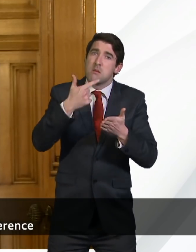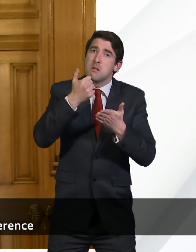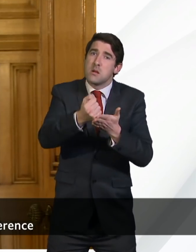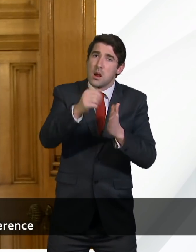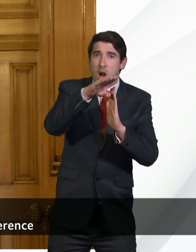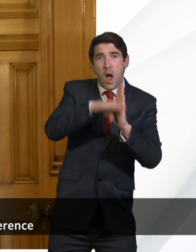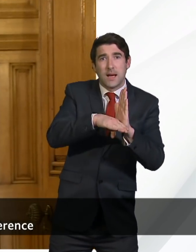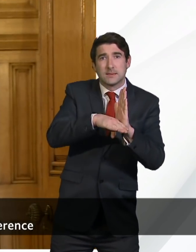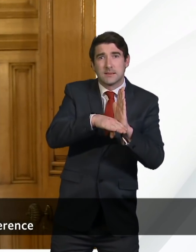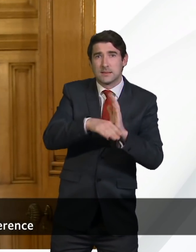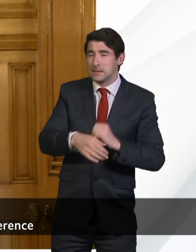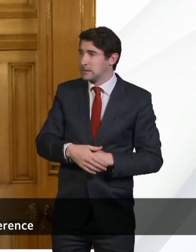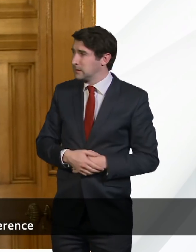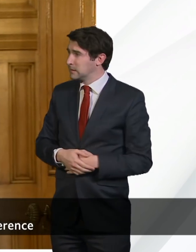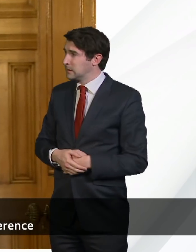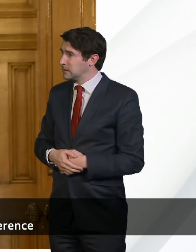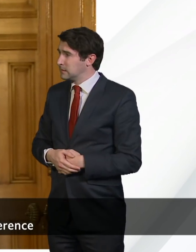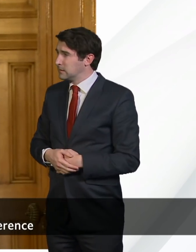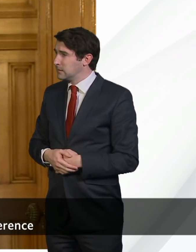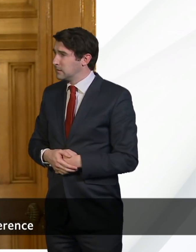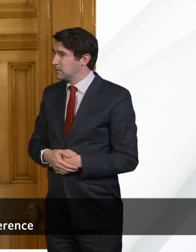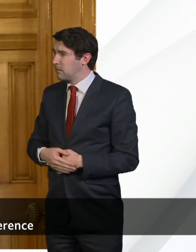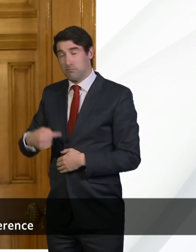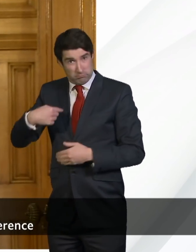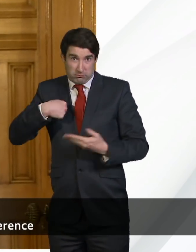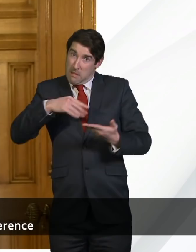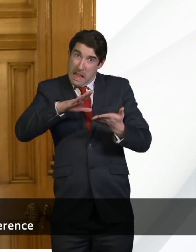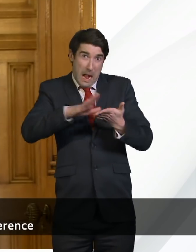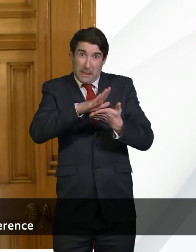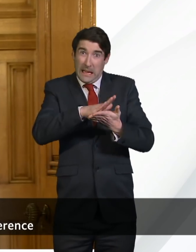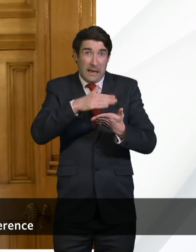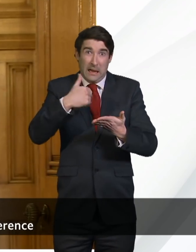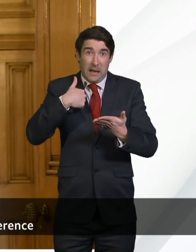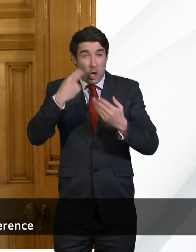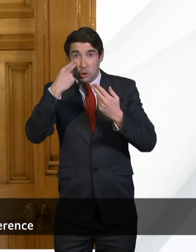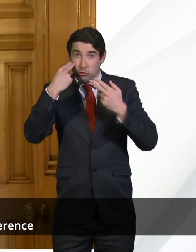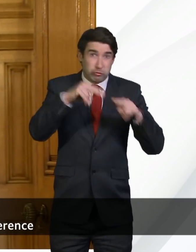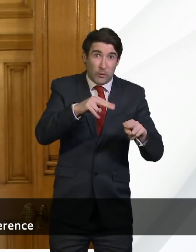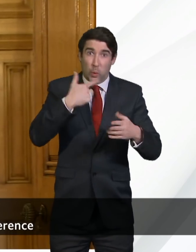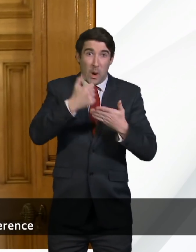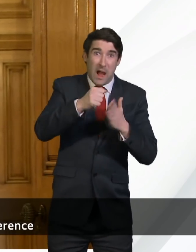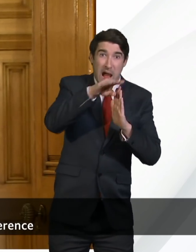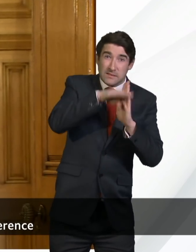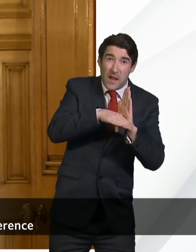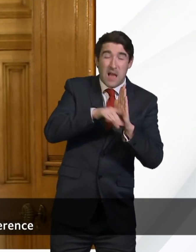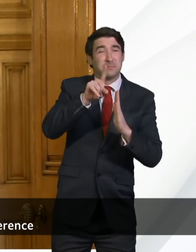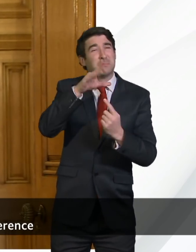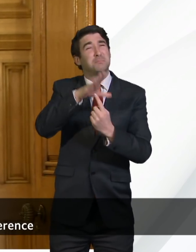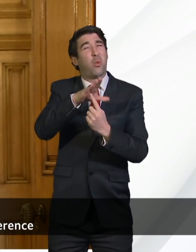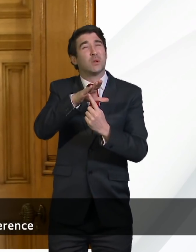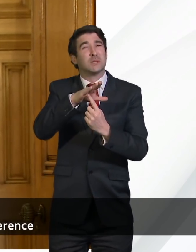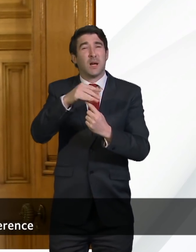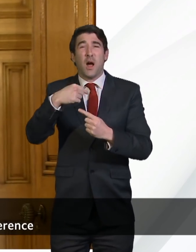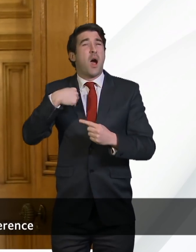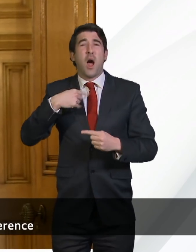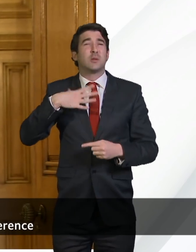can certainly take another look at it, but of course it's the way it's applied that's really important, with a flexibility and, again, as I said, a